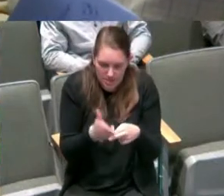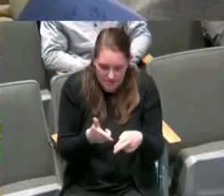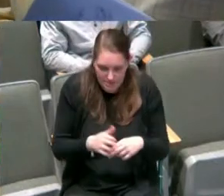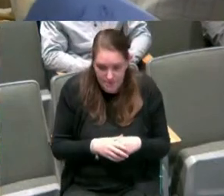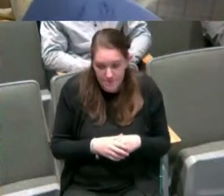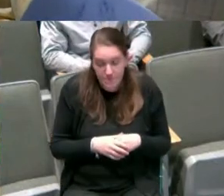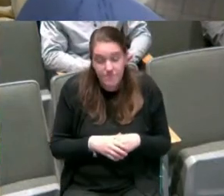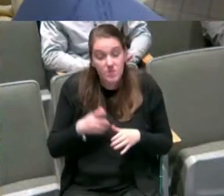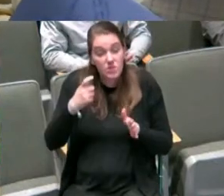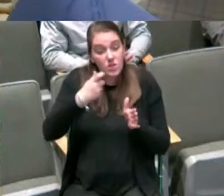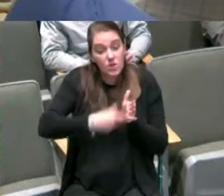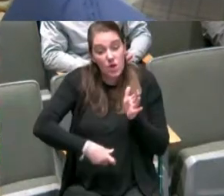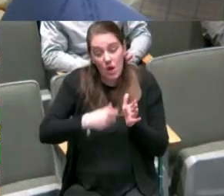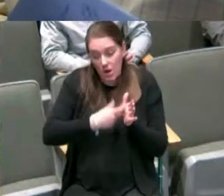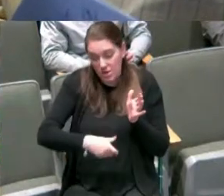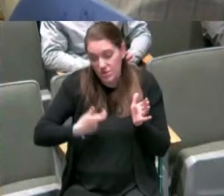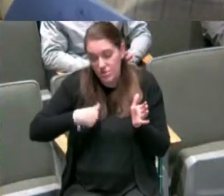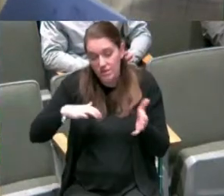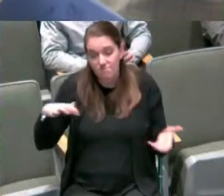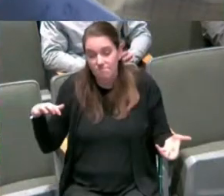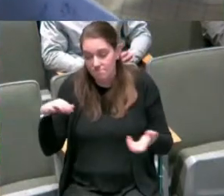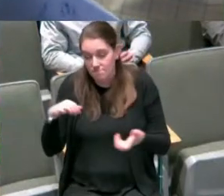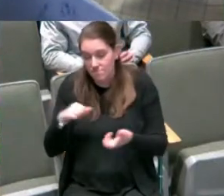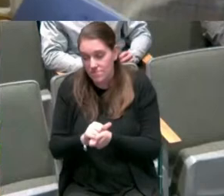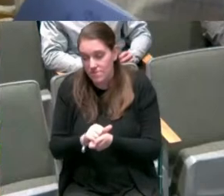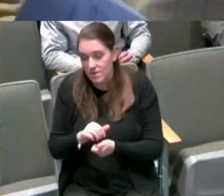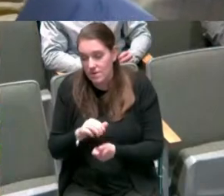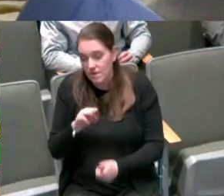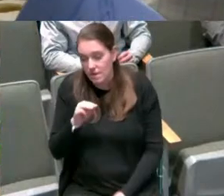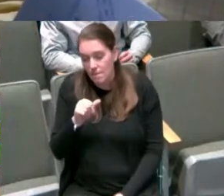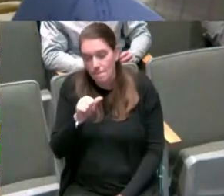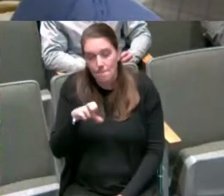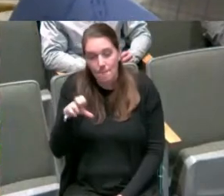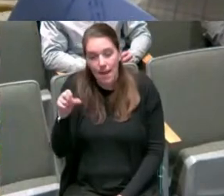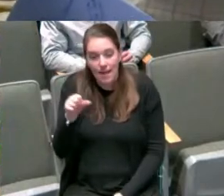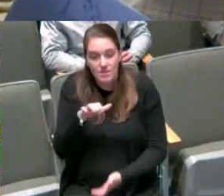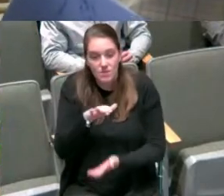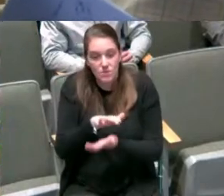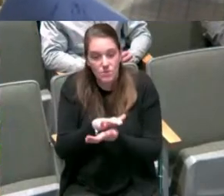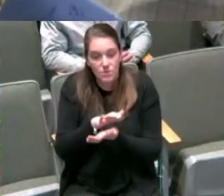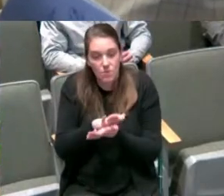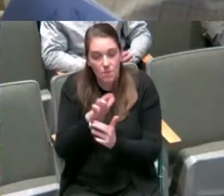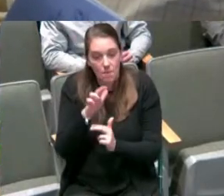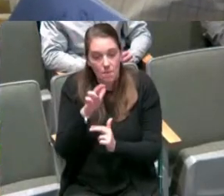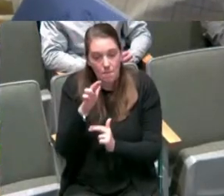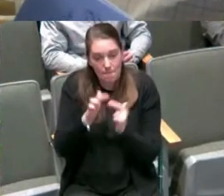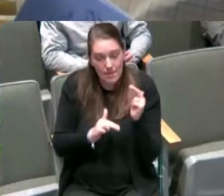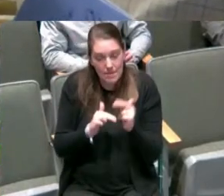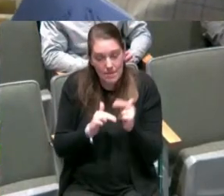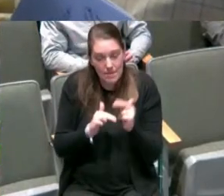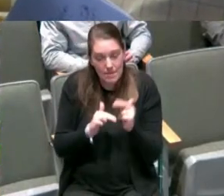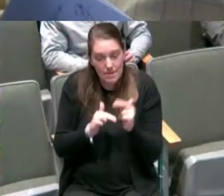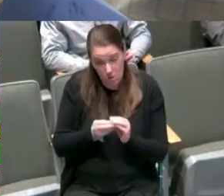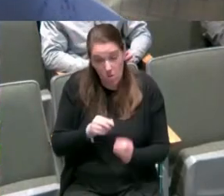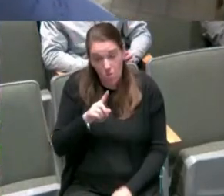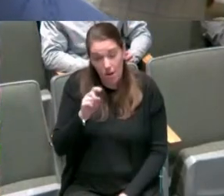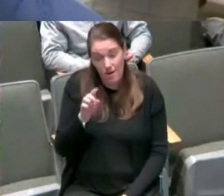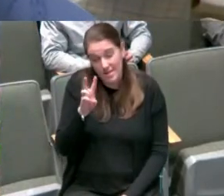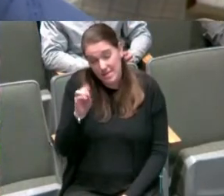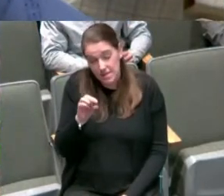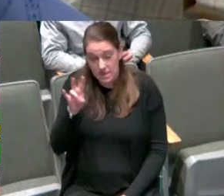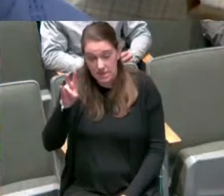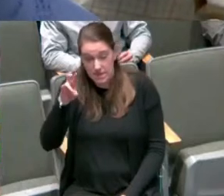partnering and part of the mass School building authority process and so uh That 160 to 170 million dollars is before